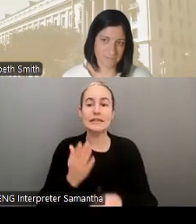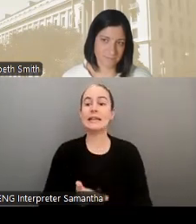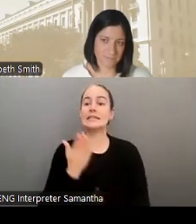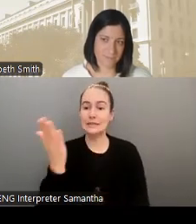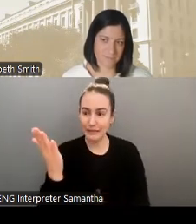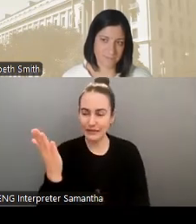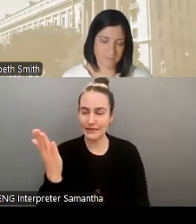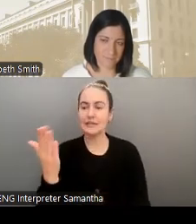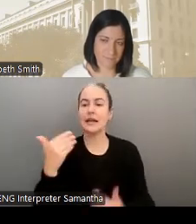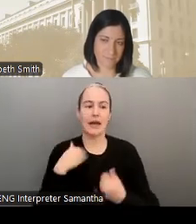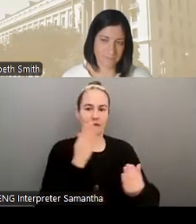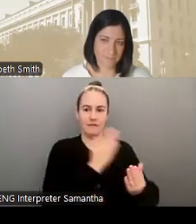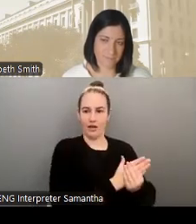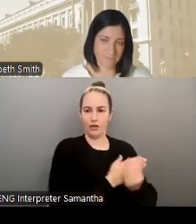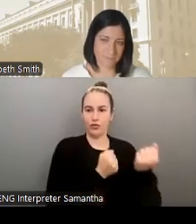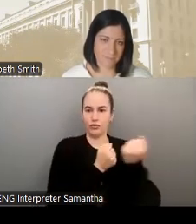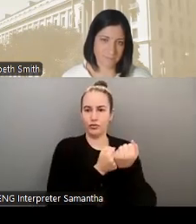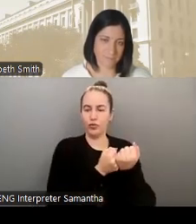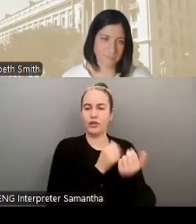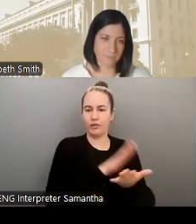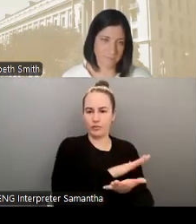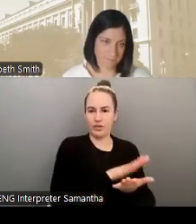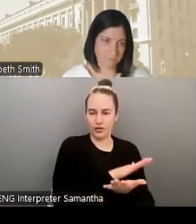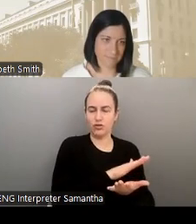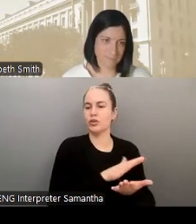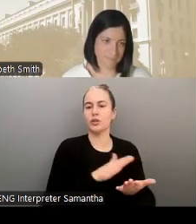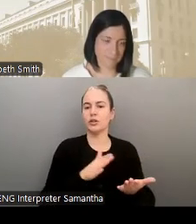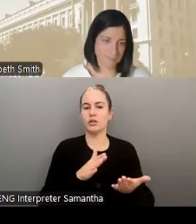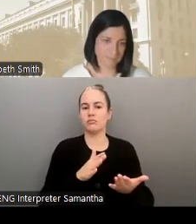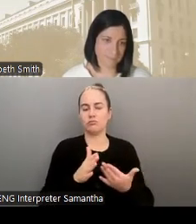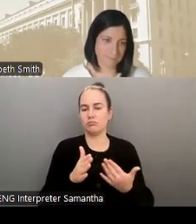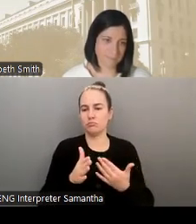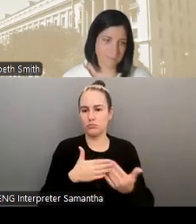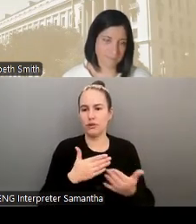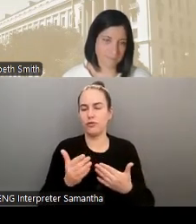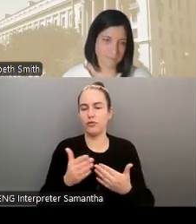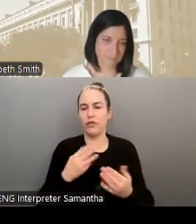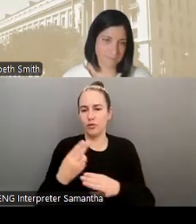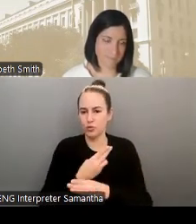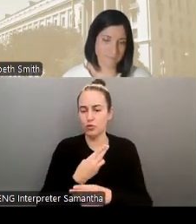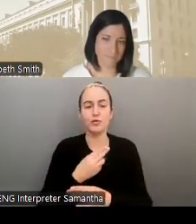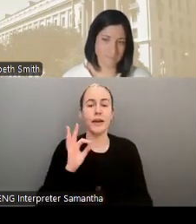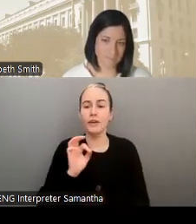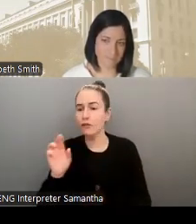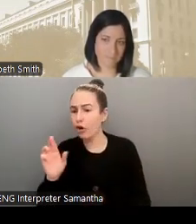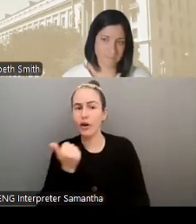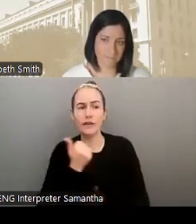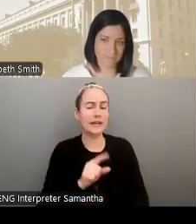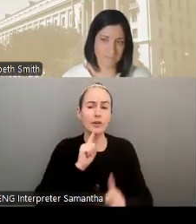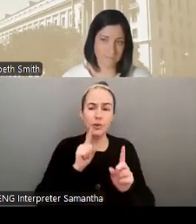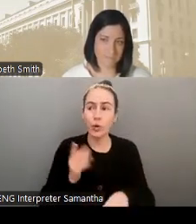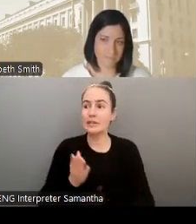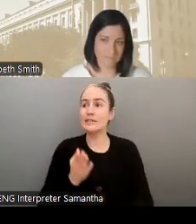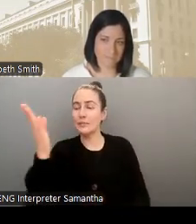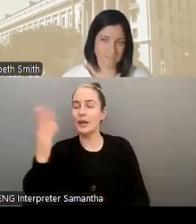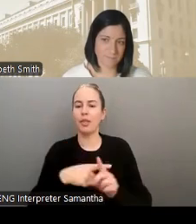of the supporting documentation that they used or whatever it was to support a report or an FFR or anything that was submitted.